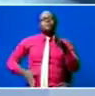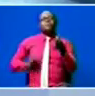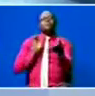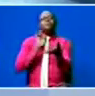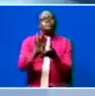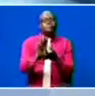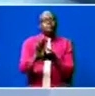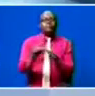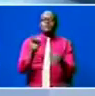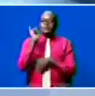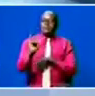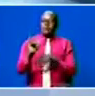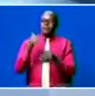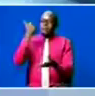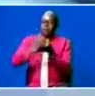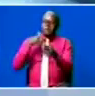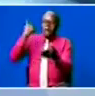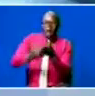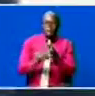office until 2021.